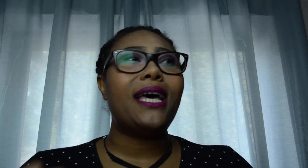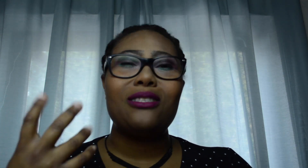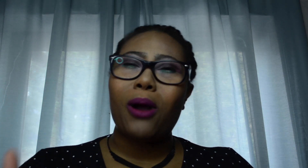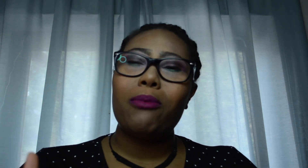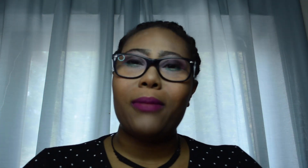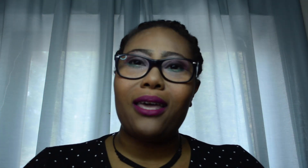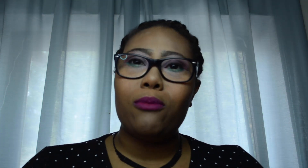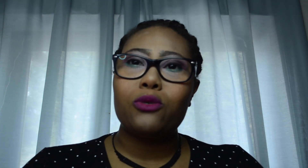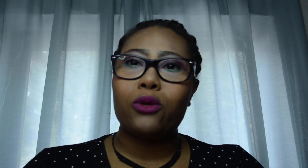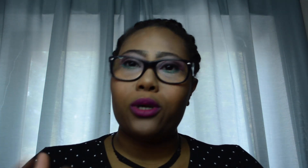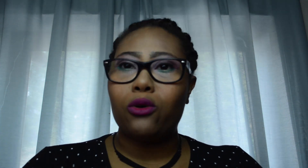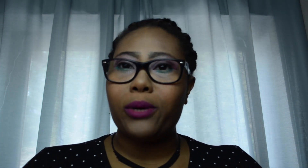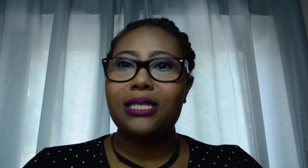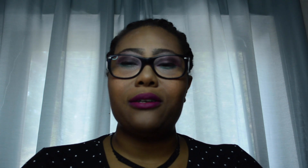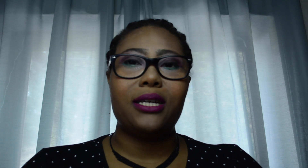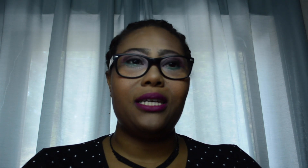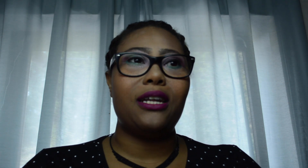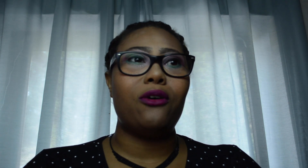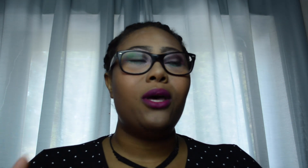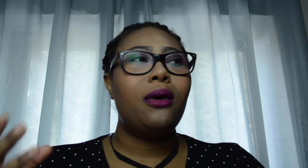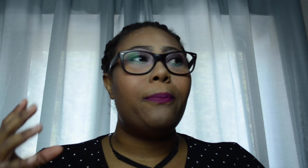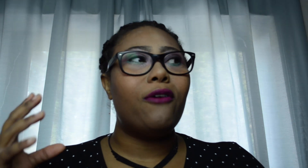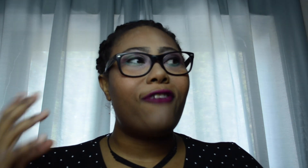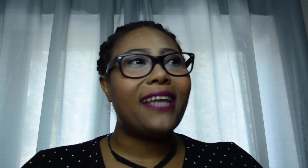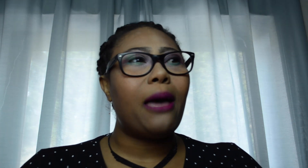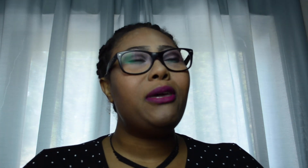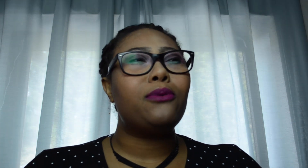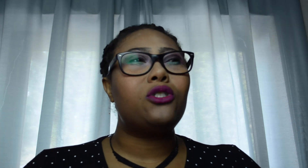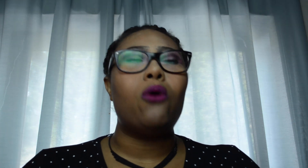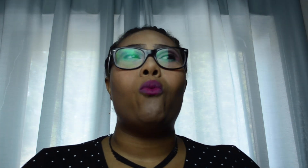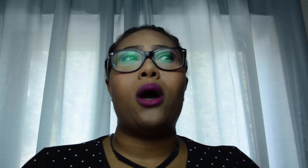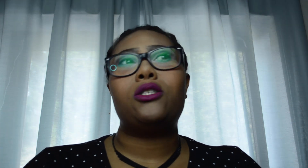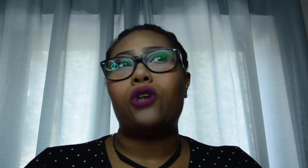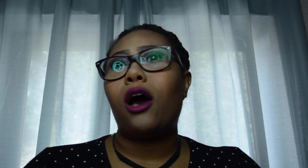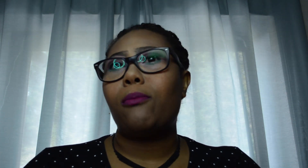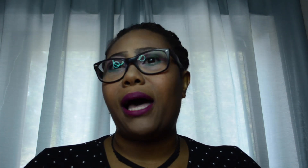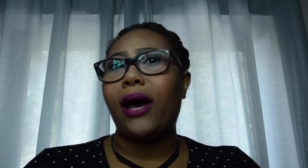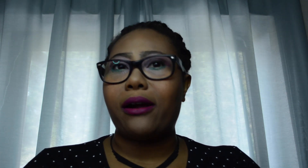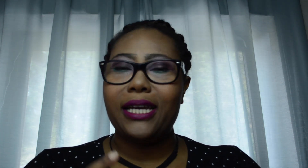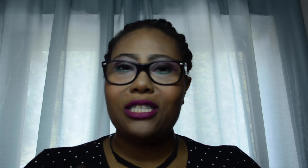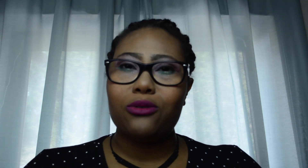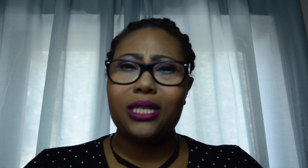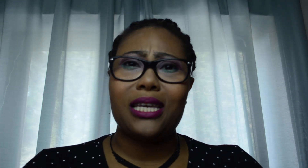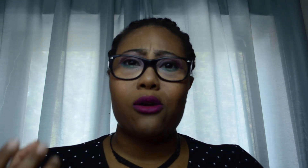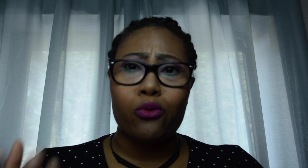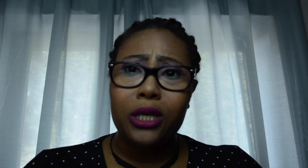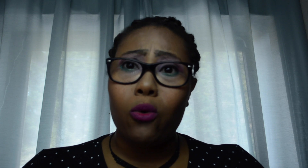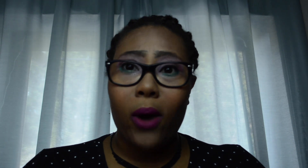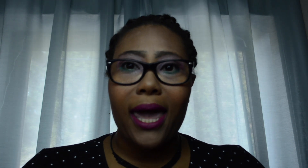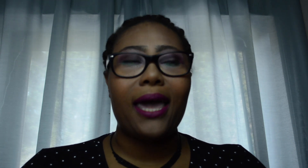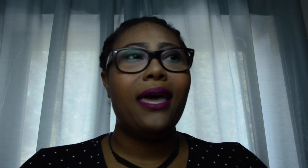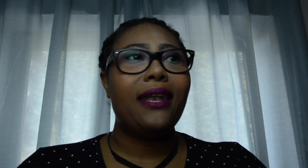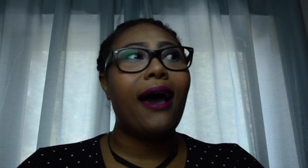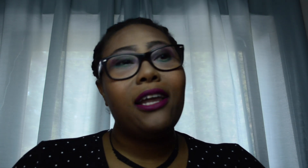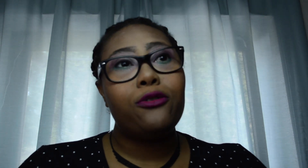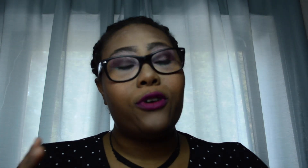you know, that's the problem, like almost with critical race theory, you know? The fact that people don't want to talk about our histories in a real